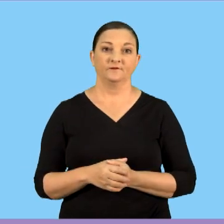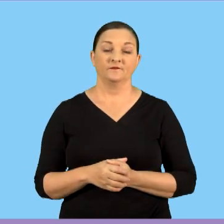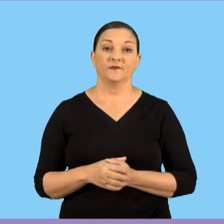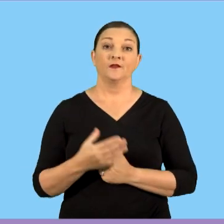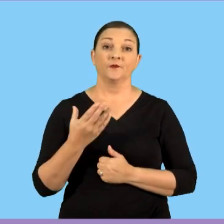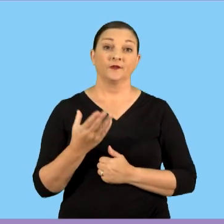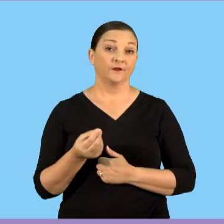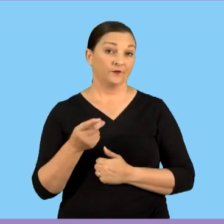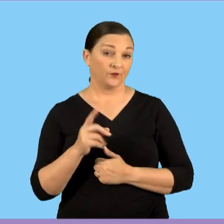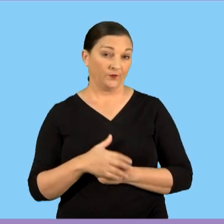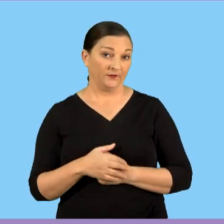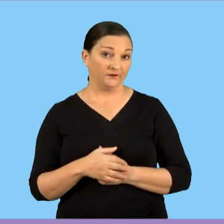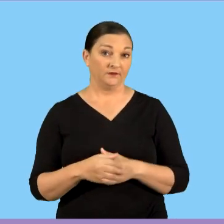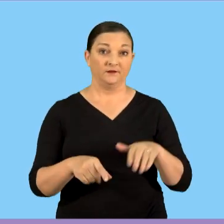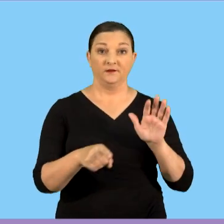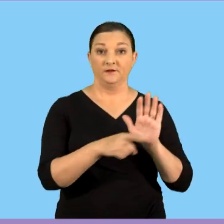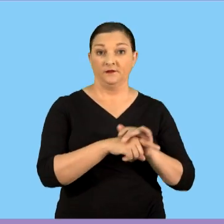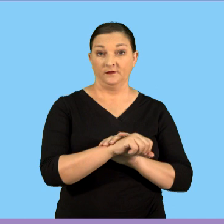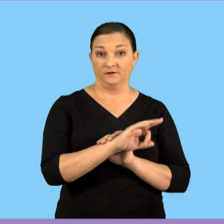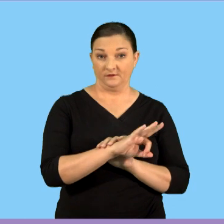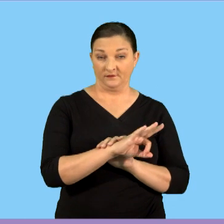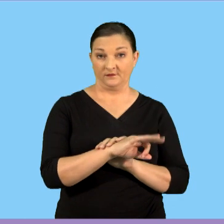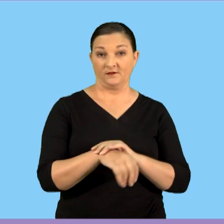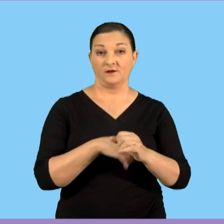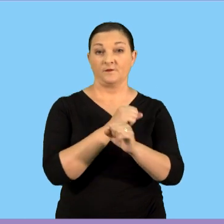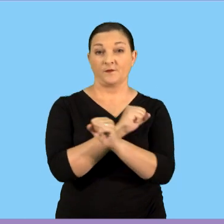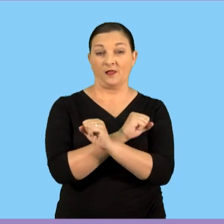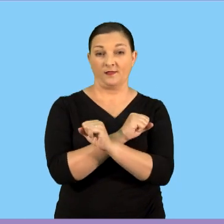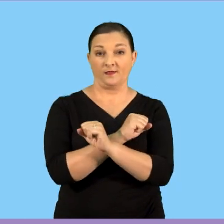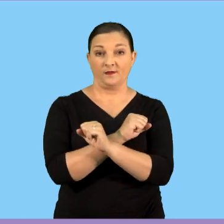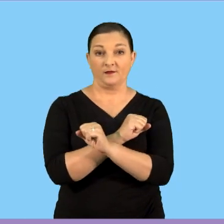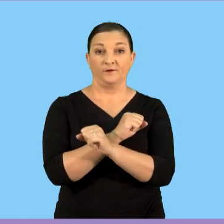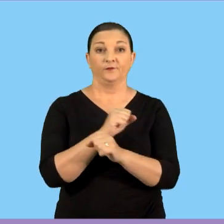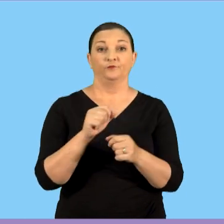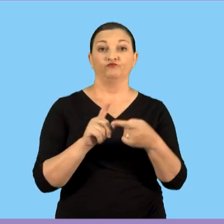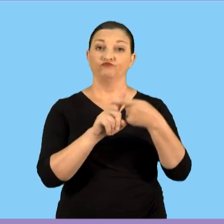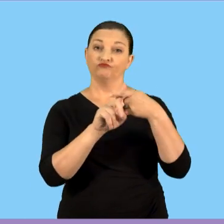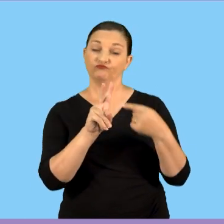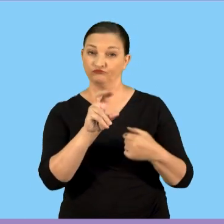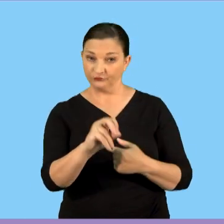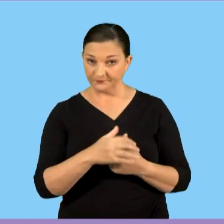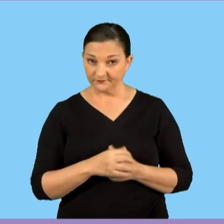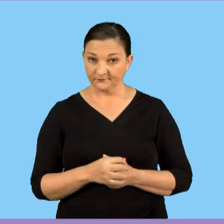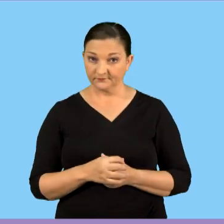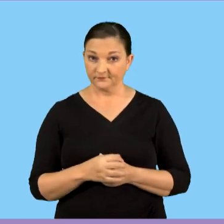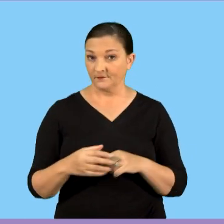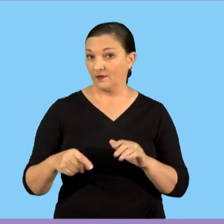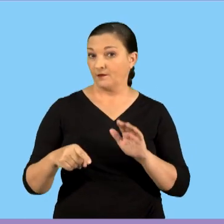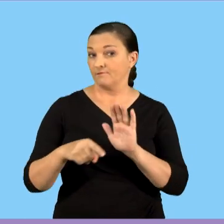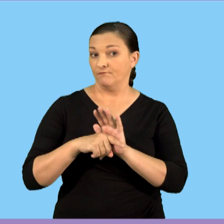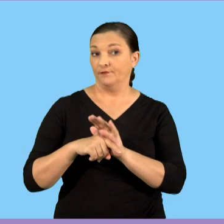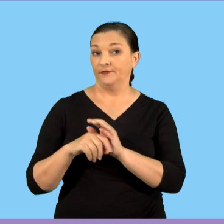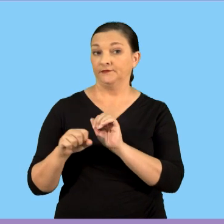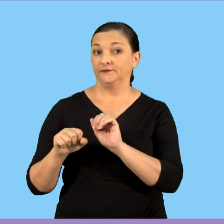look at the next one. We have there a negative 3 multiplied by a positive